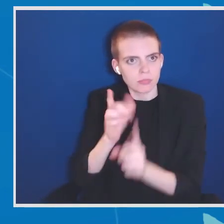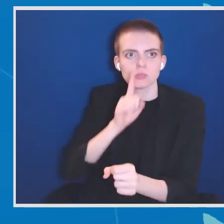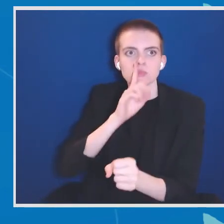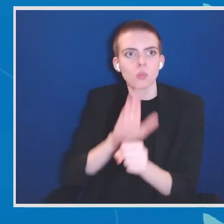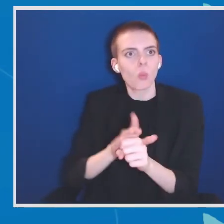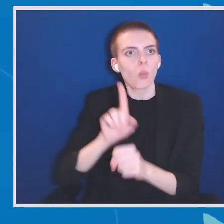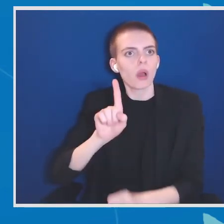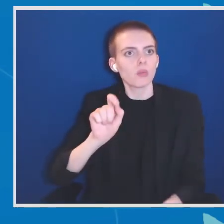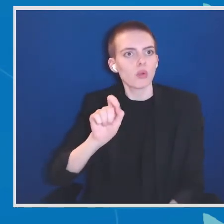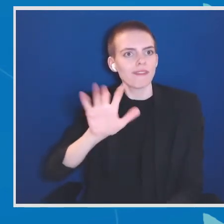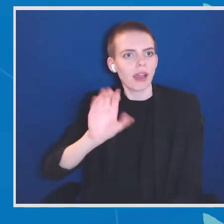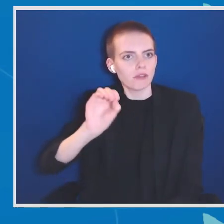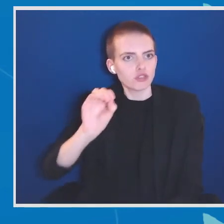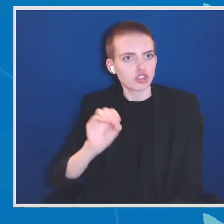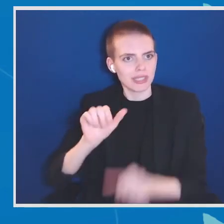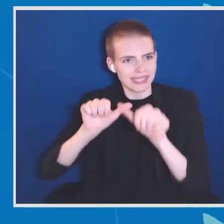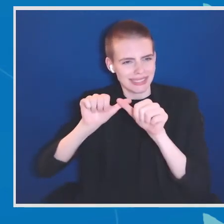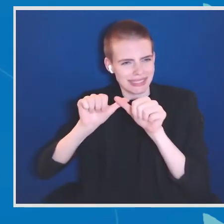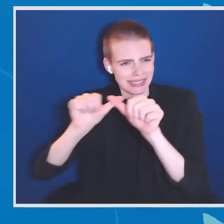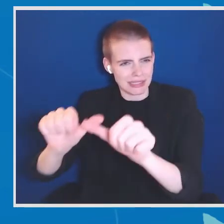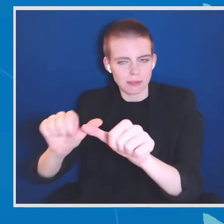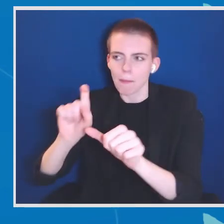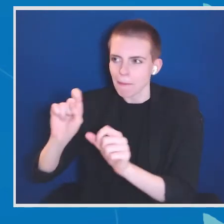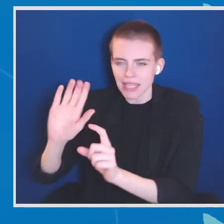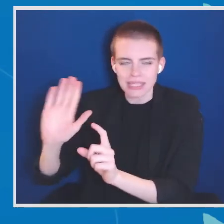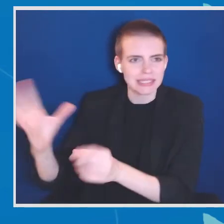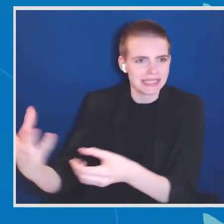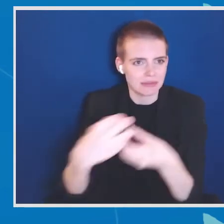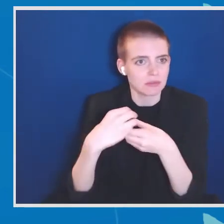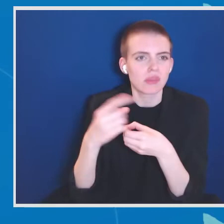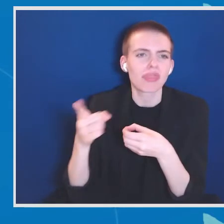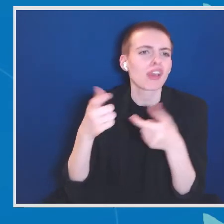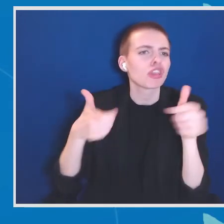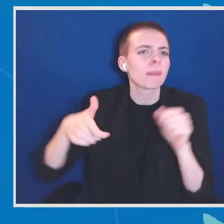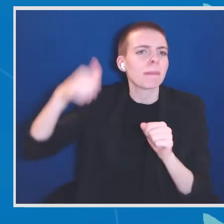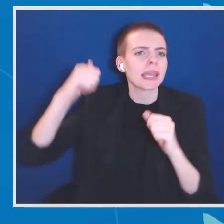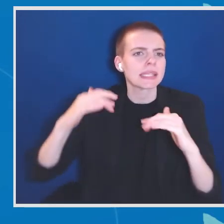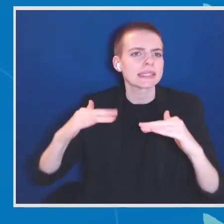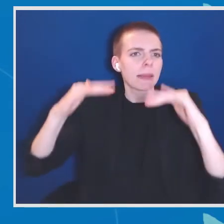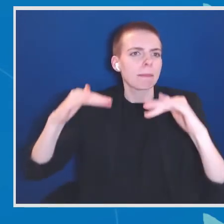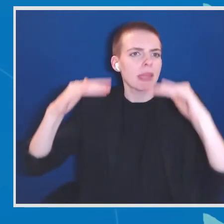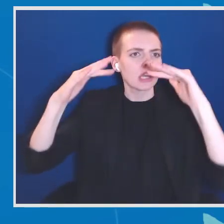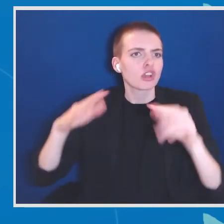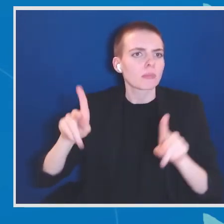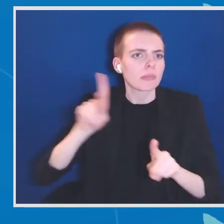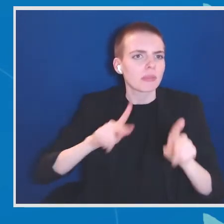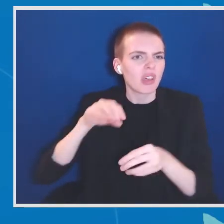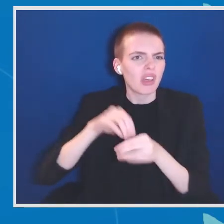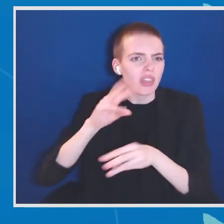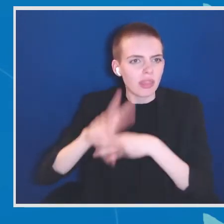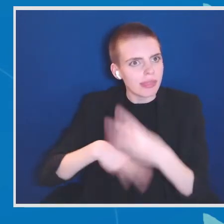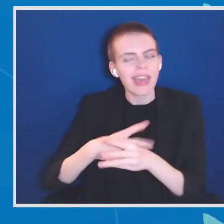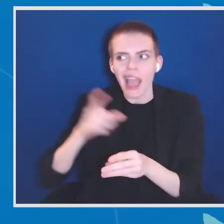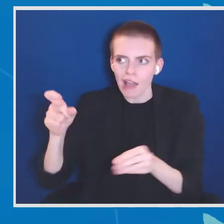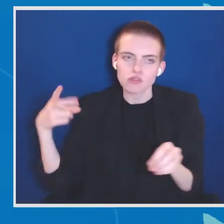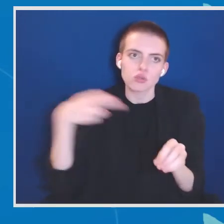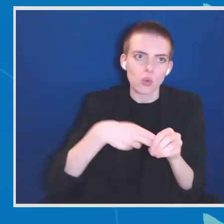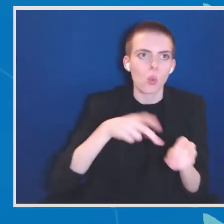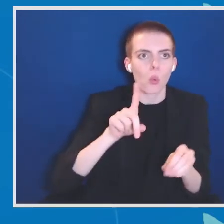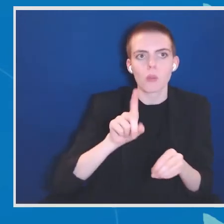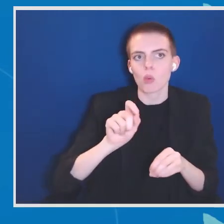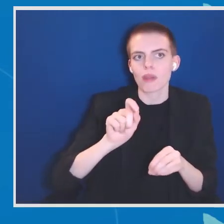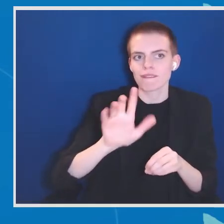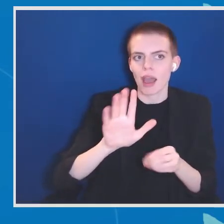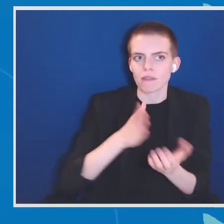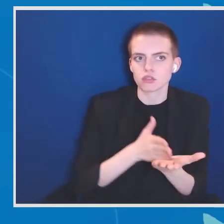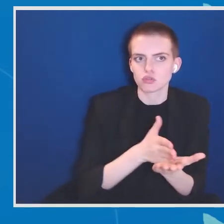board. Yeah. And those are the biggest emitters in the world. They've got to join the 1.5 track. Mm-hmm. And if we got the